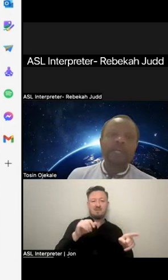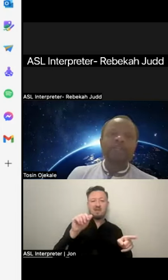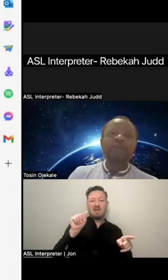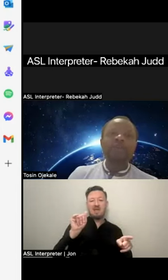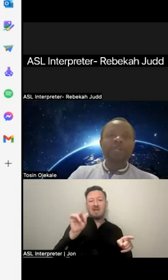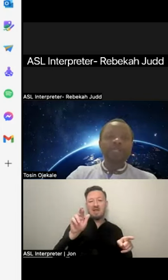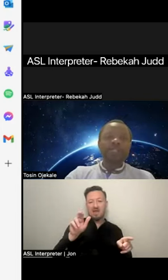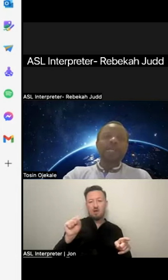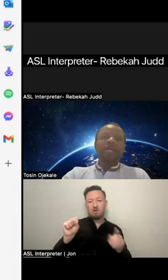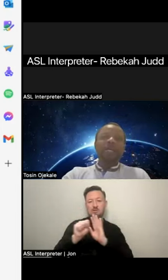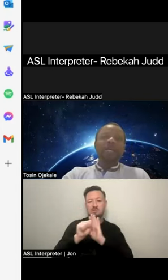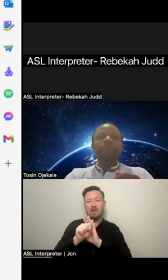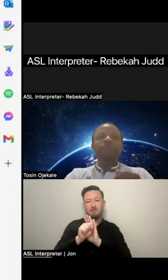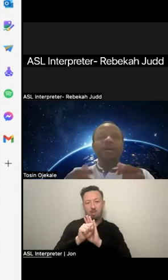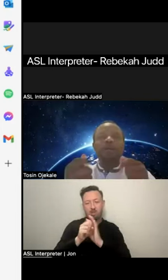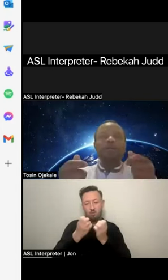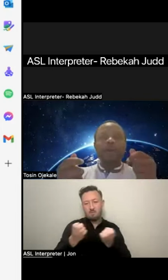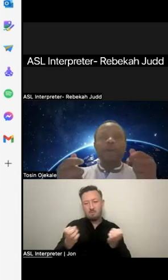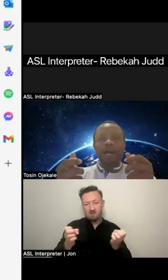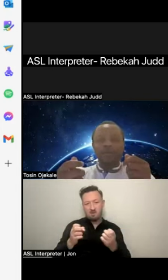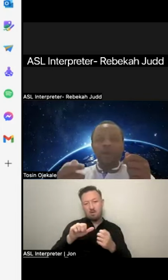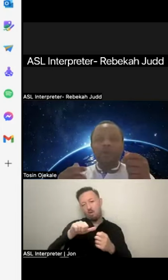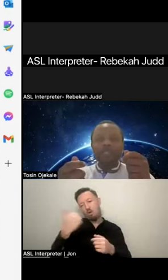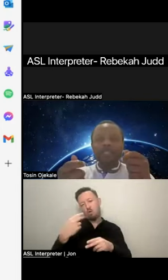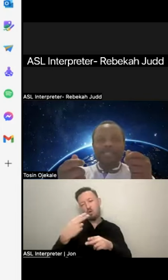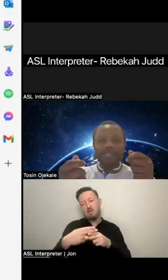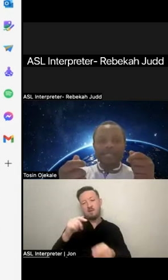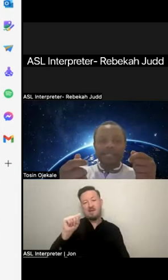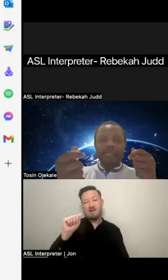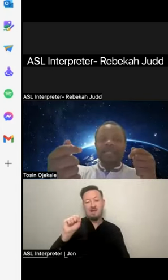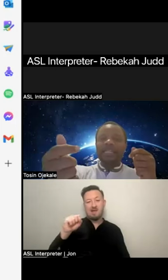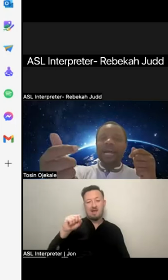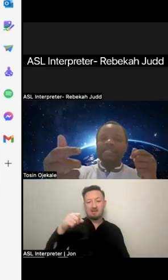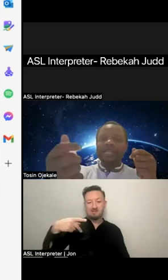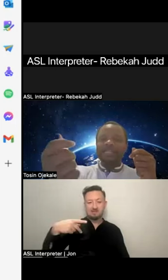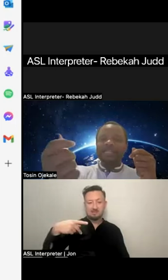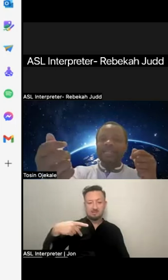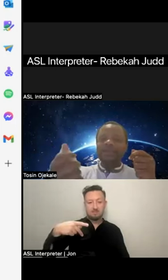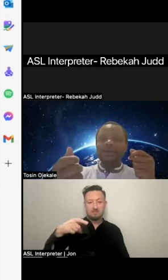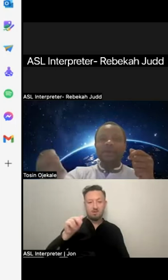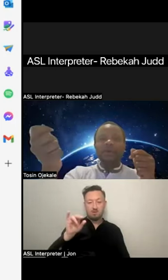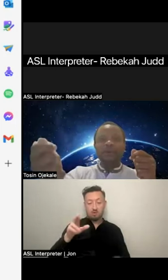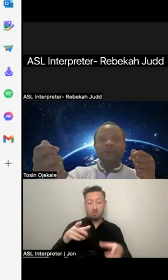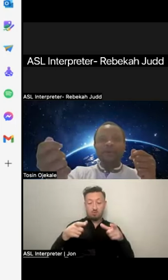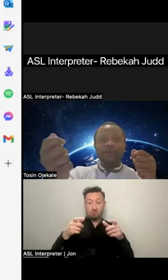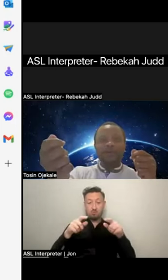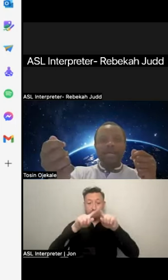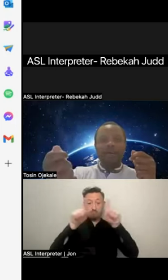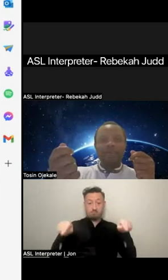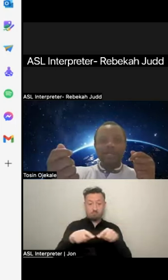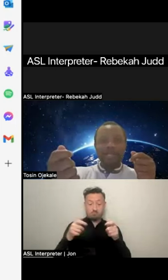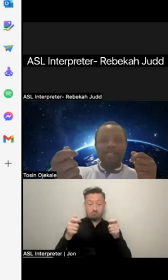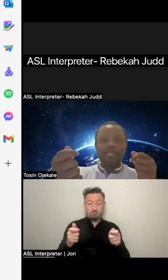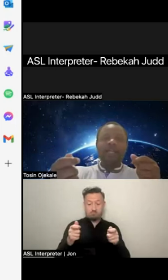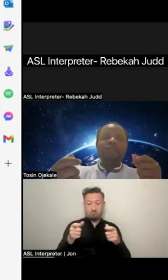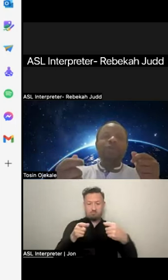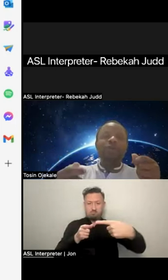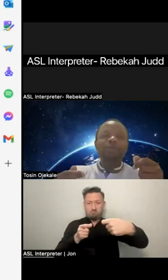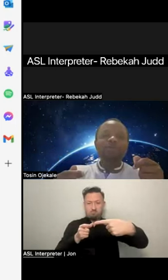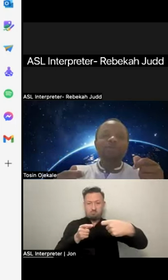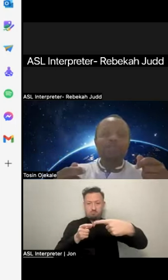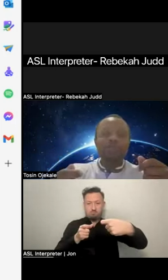Okay, so which means you are going to unhold it. It has a sensor that comes with it.